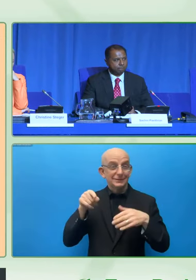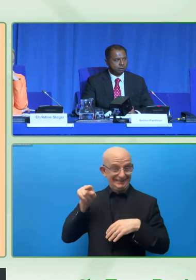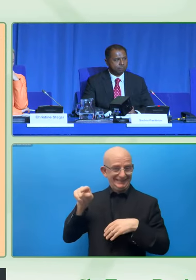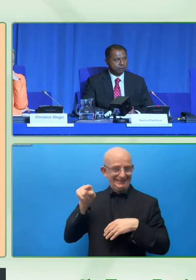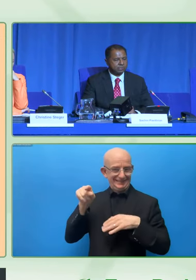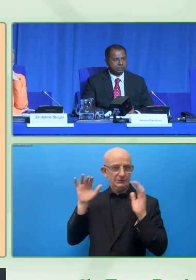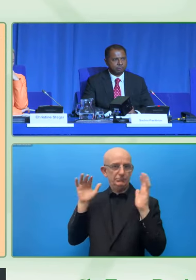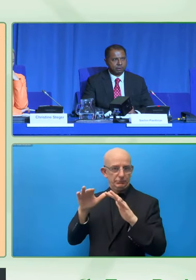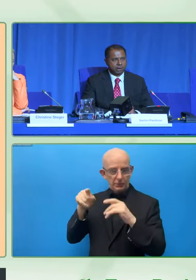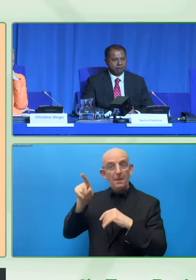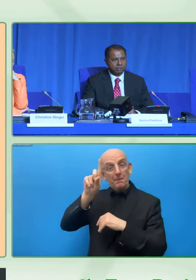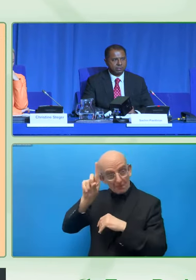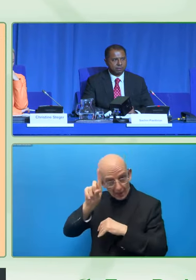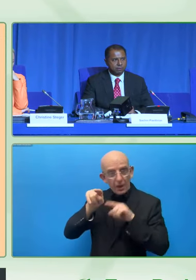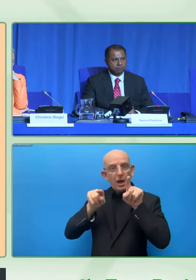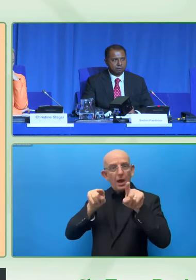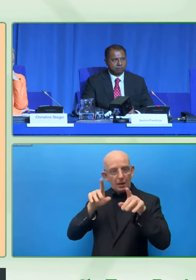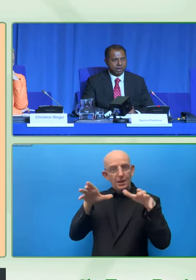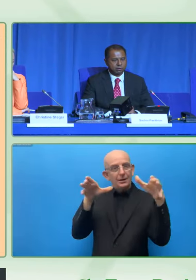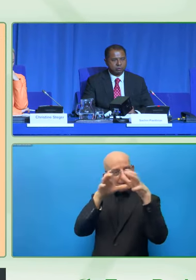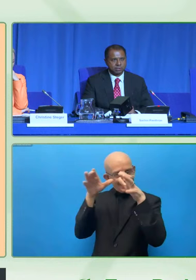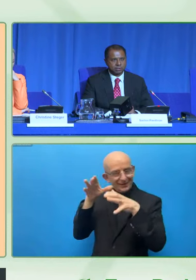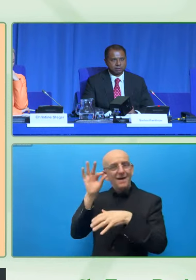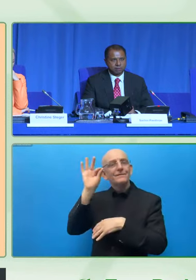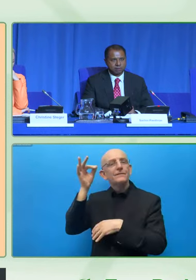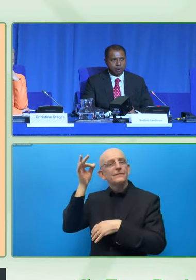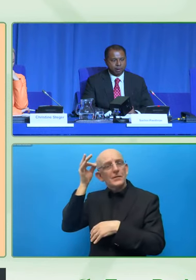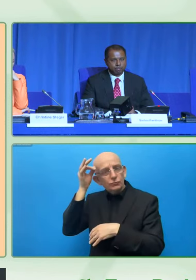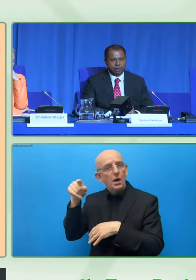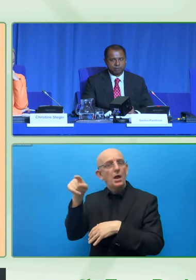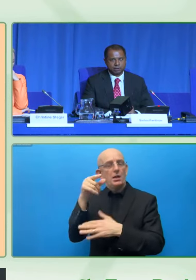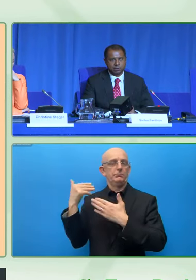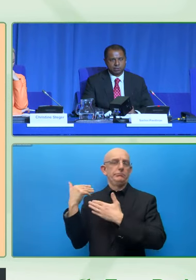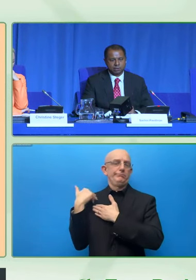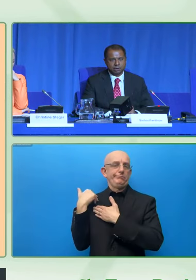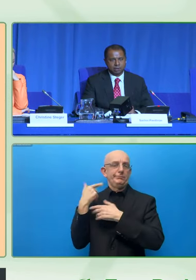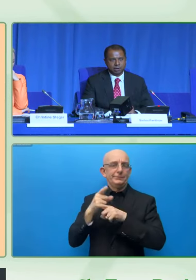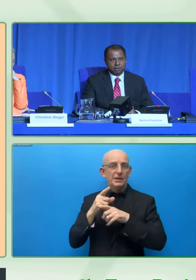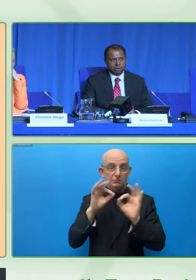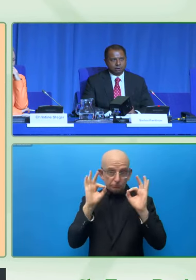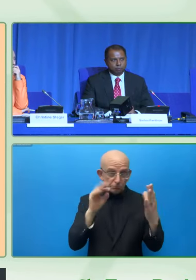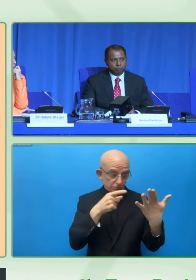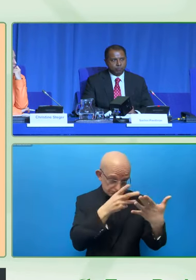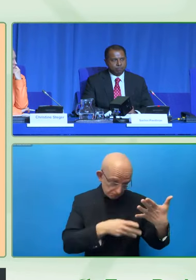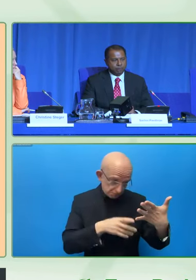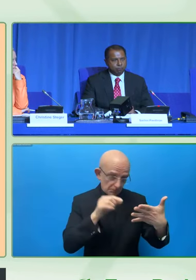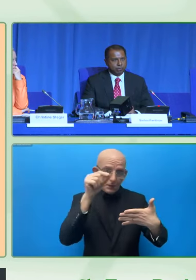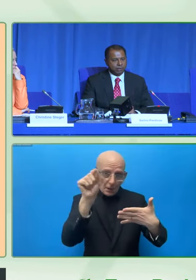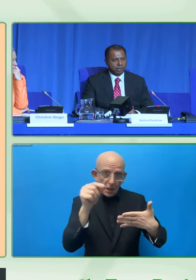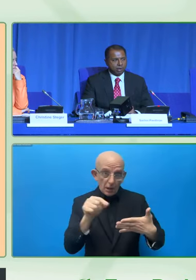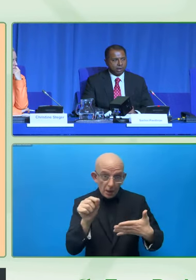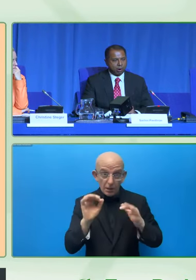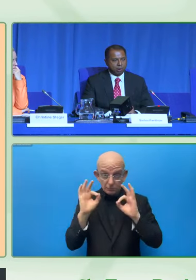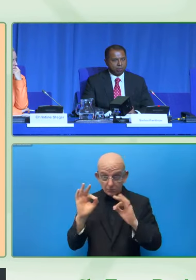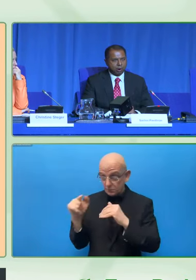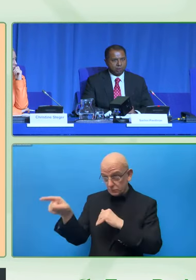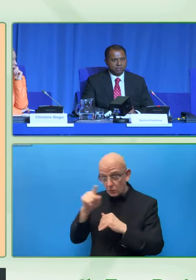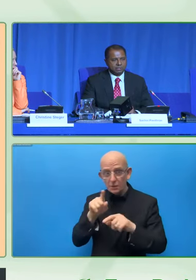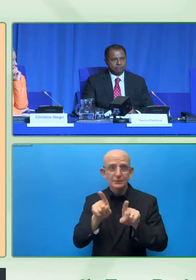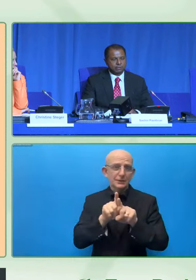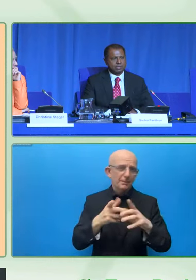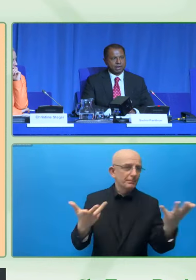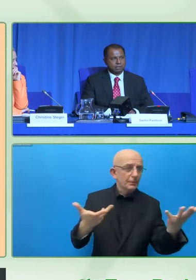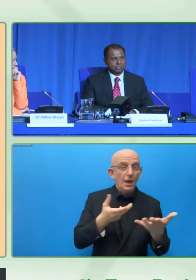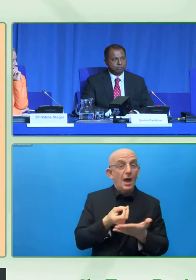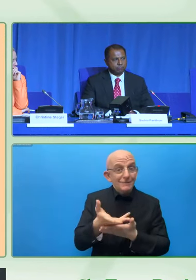and various different areas that interest our population. We've been working on all